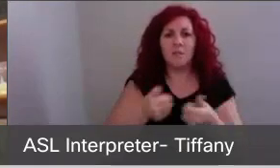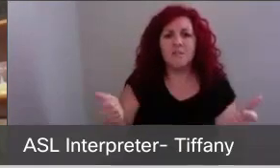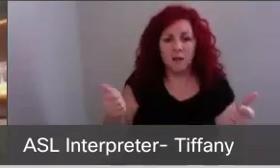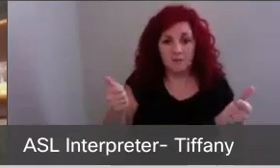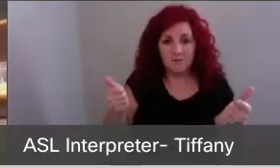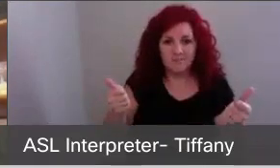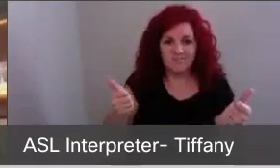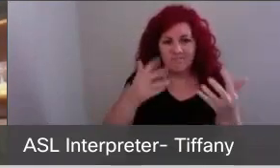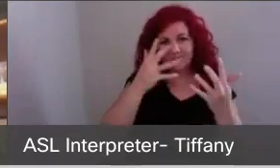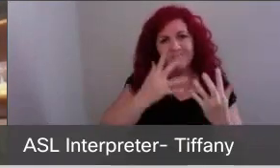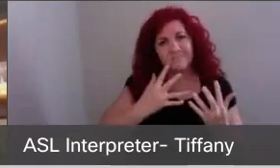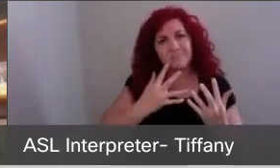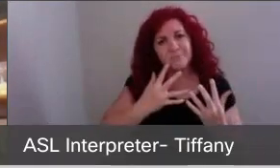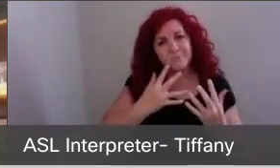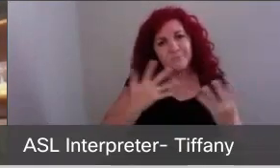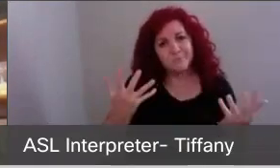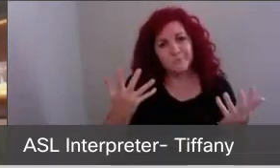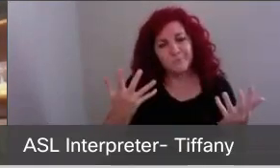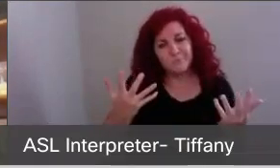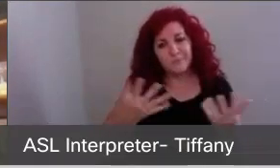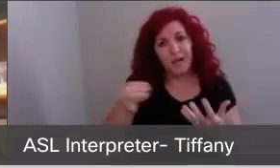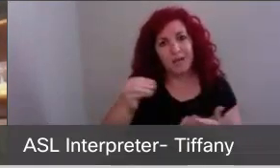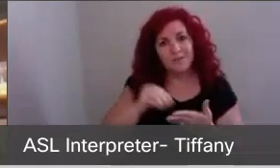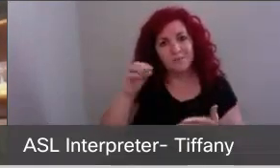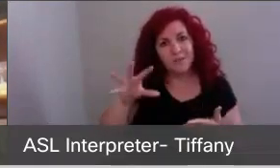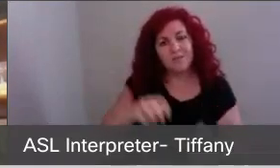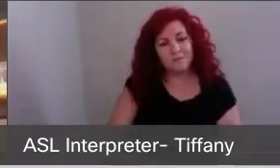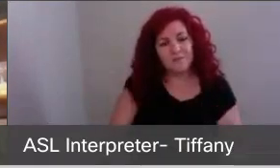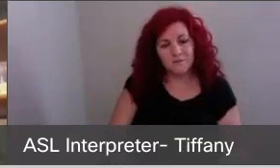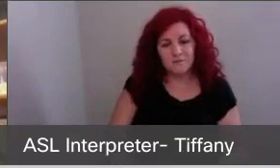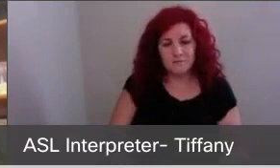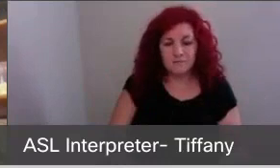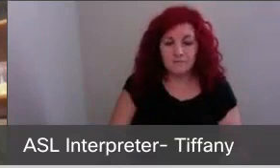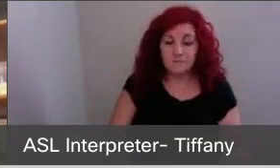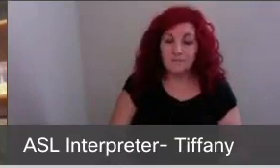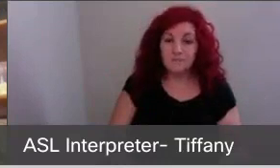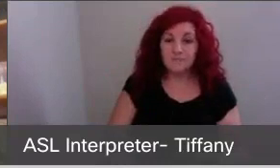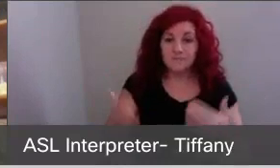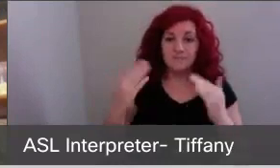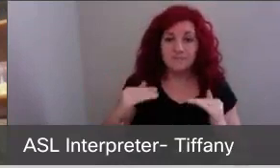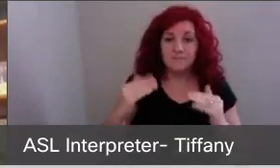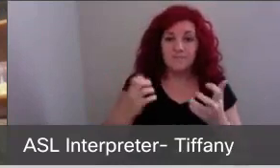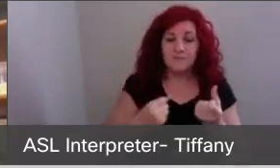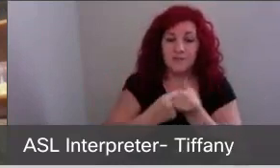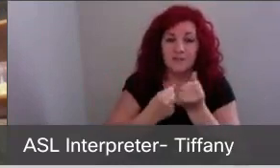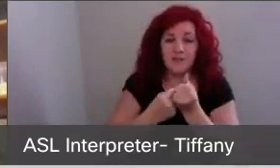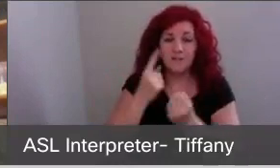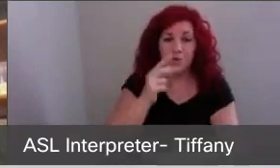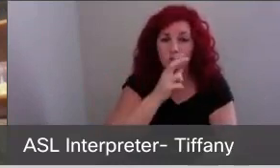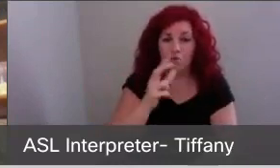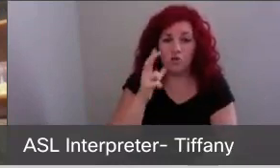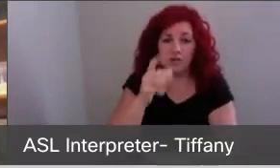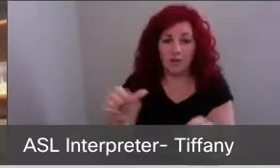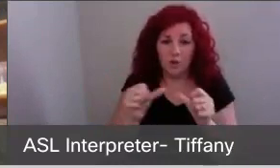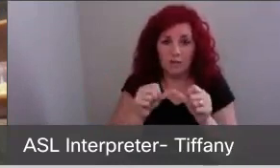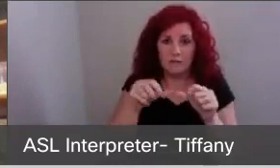that is unfortunate and costly. Next, I would like to advocate for the rural nature of our